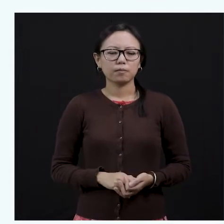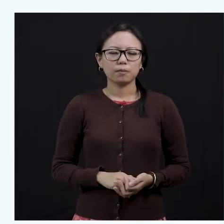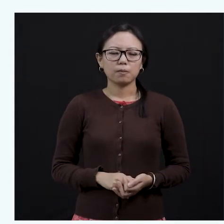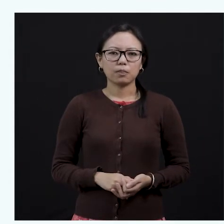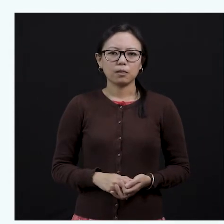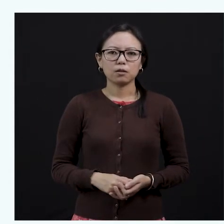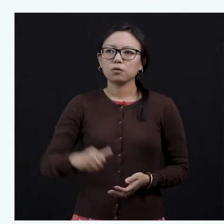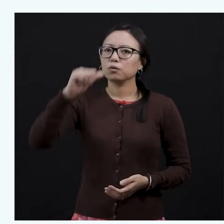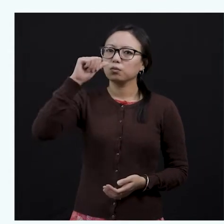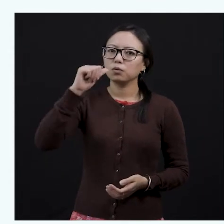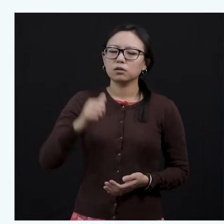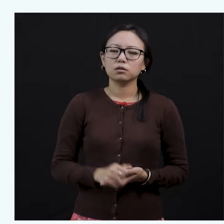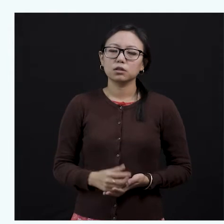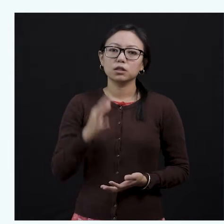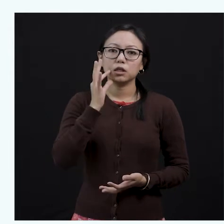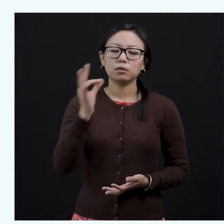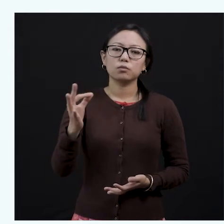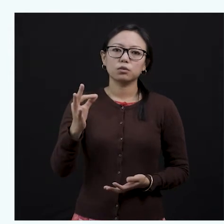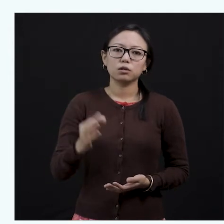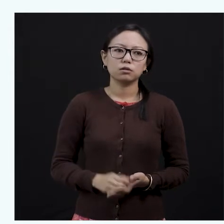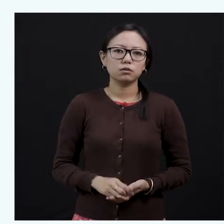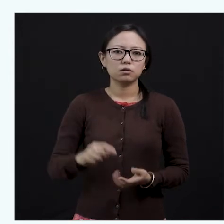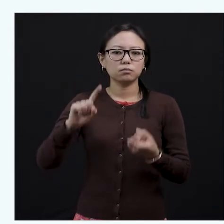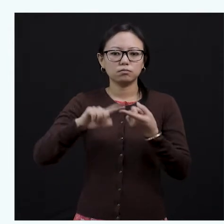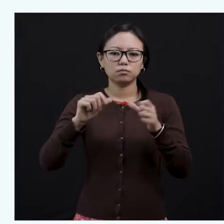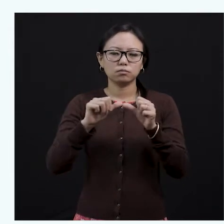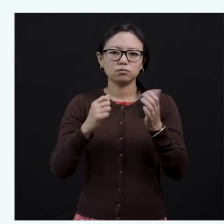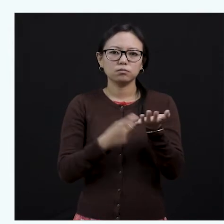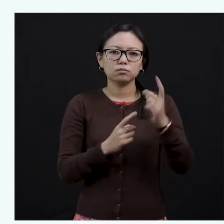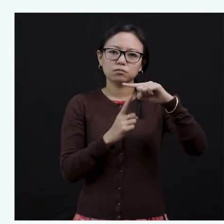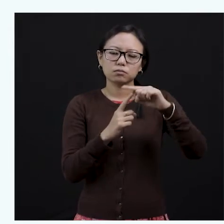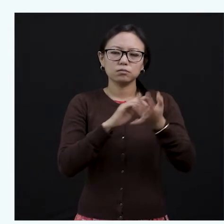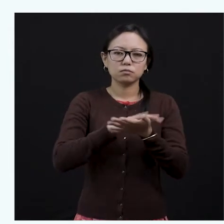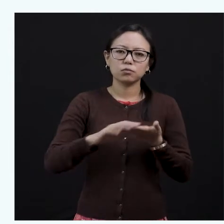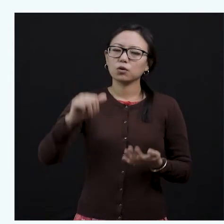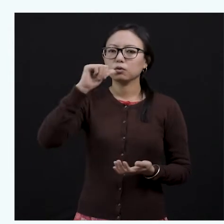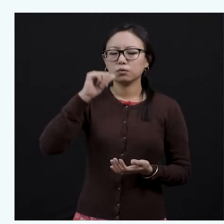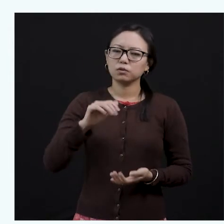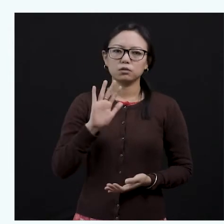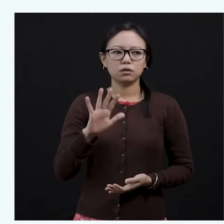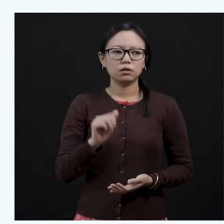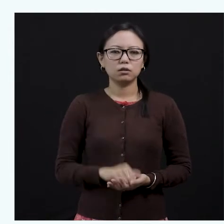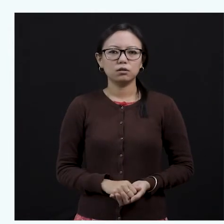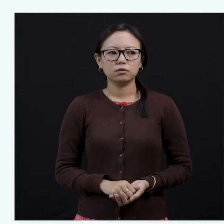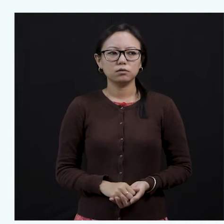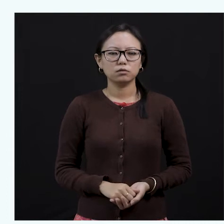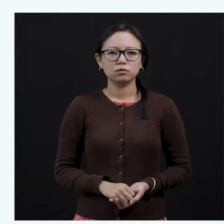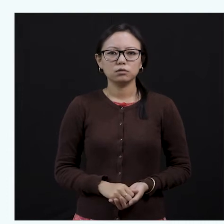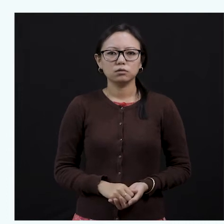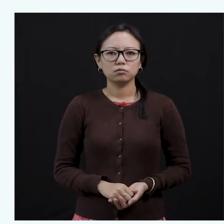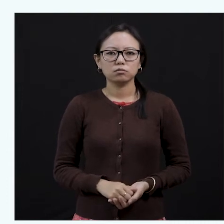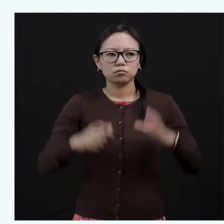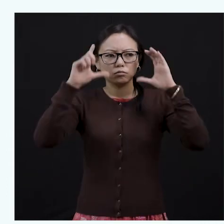water, and Earth has that water for us. See, when you look at the Earth, you see that most of the area is